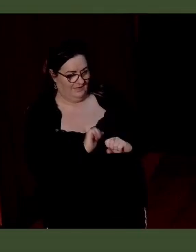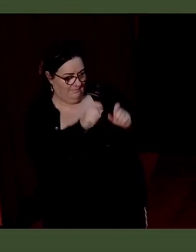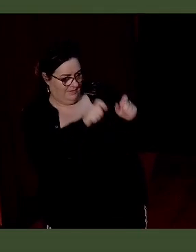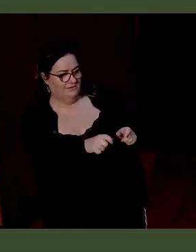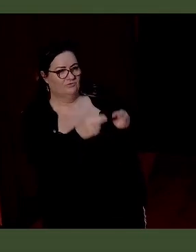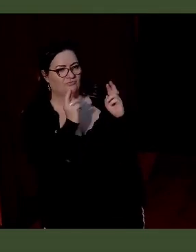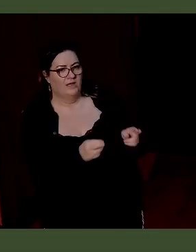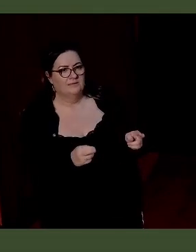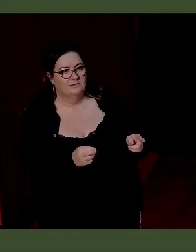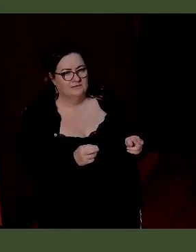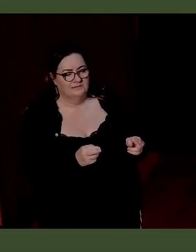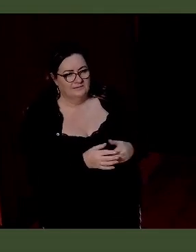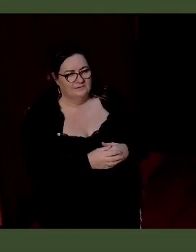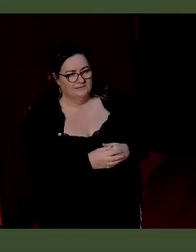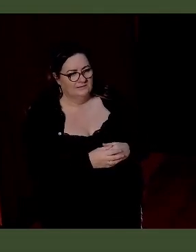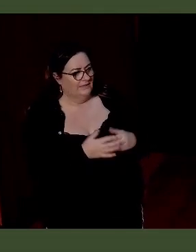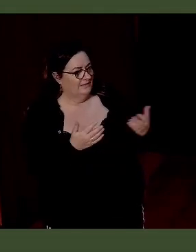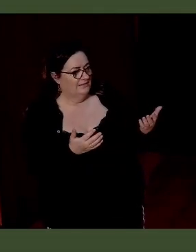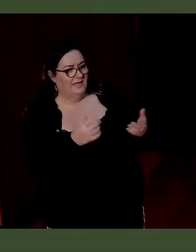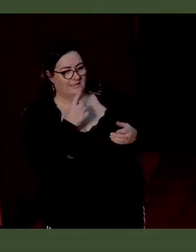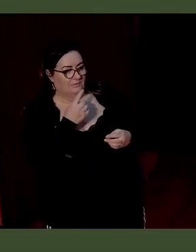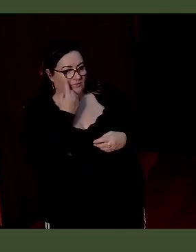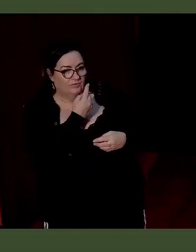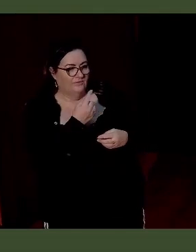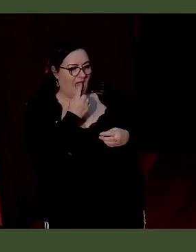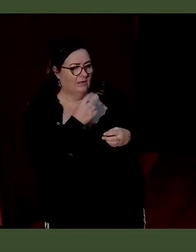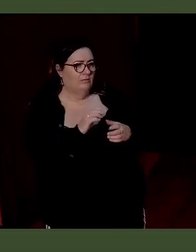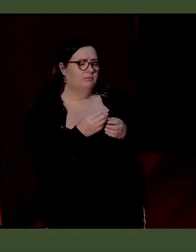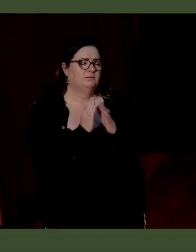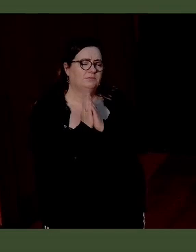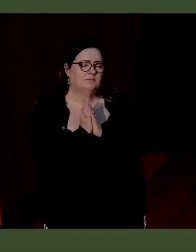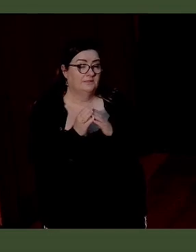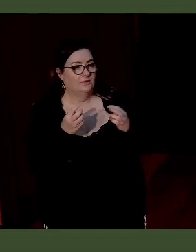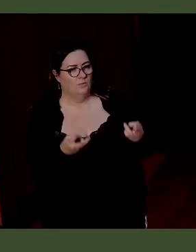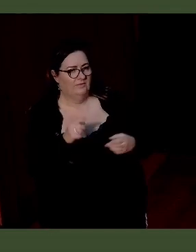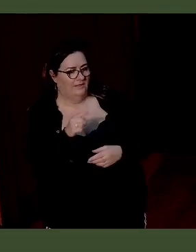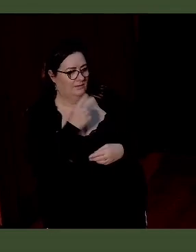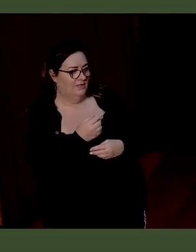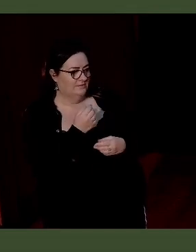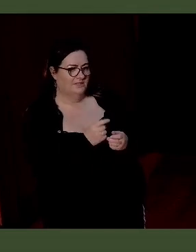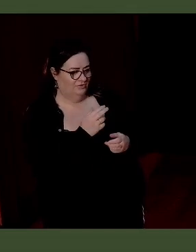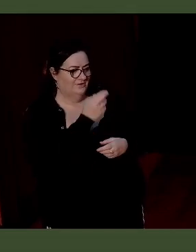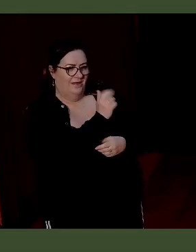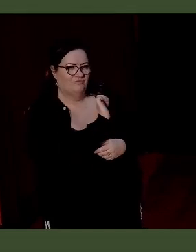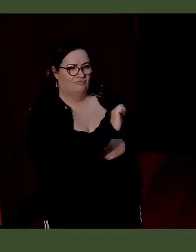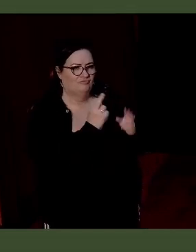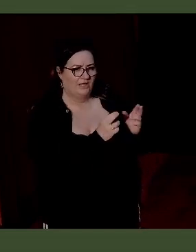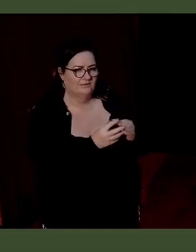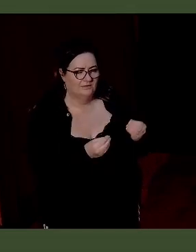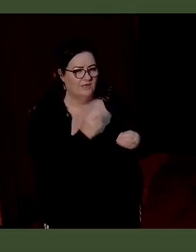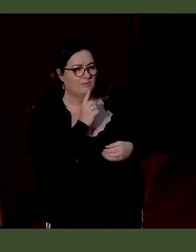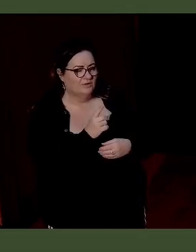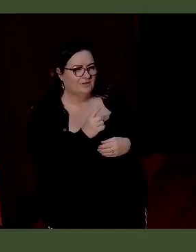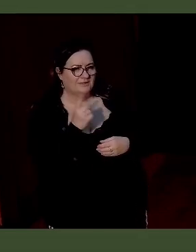need to prove that you are dependent and impoverished and to grovel for your support. But that insurance model was